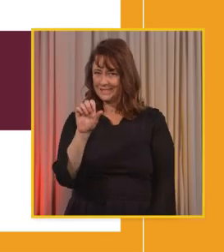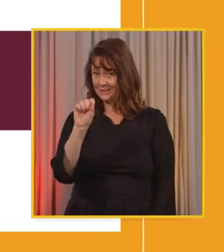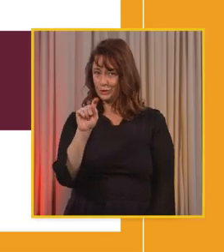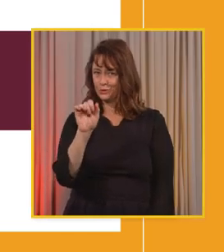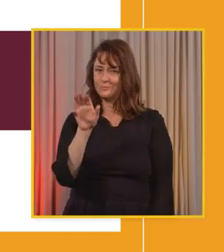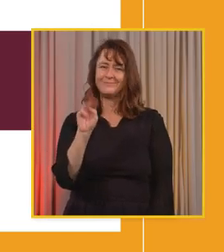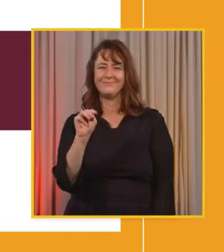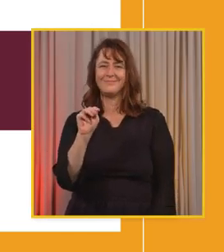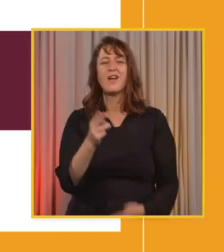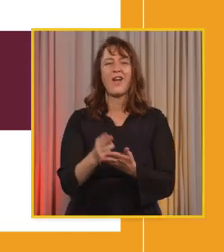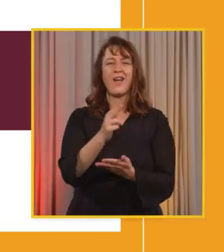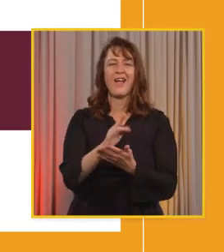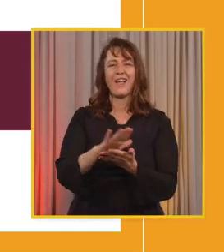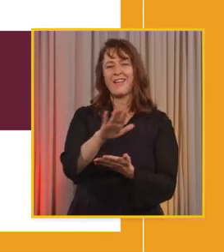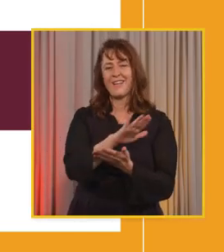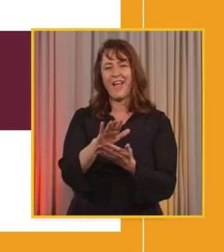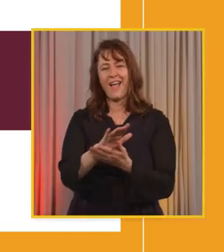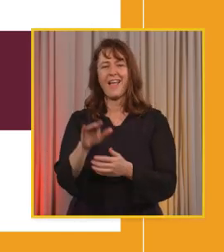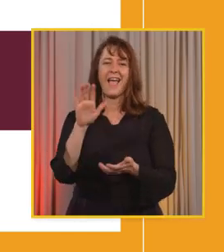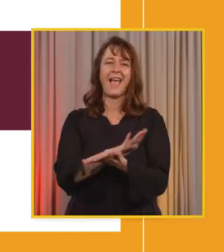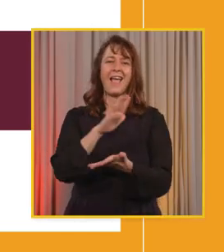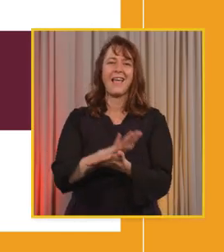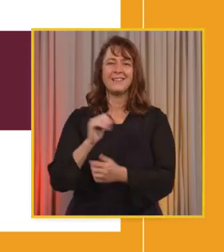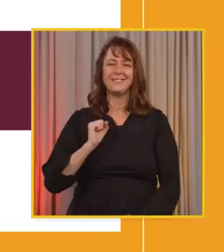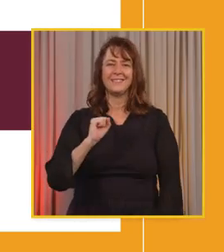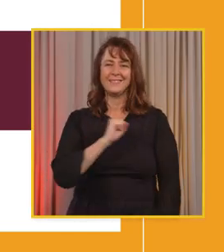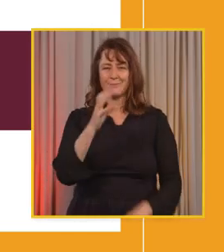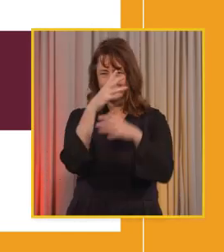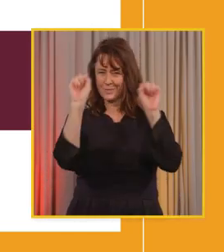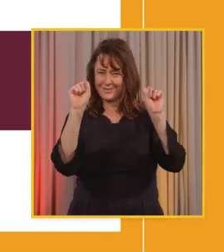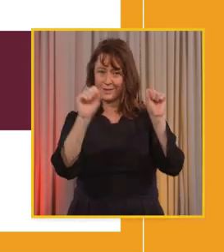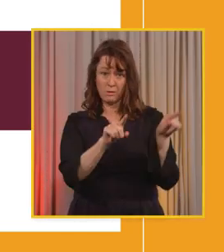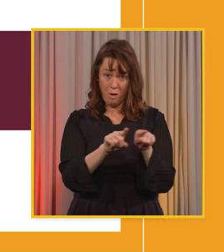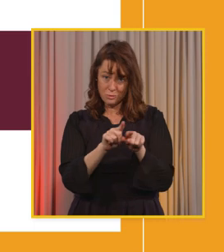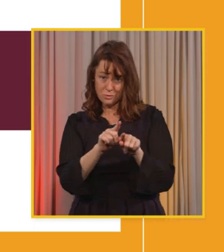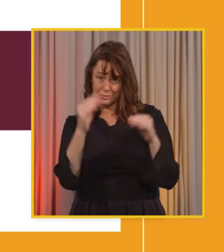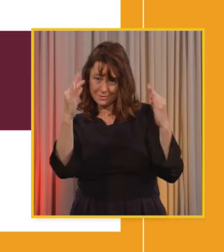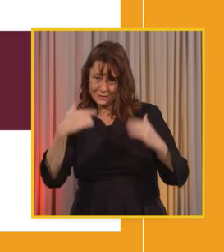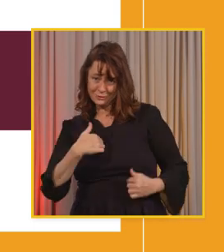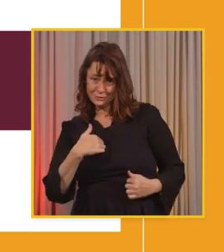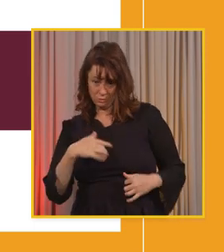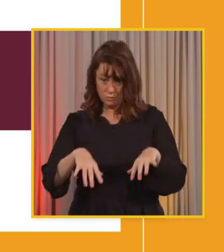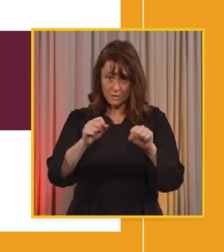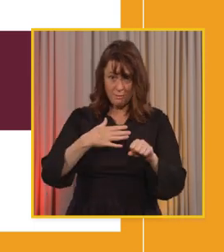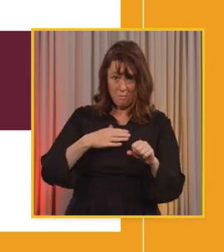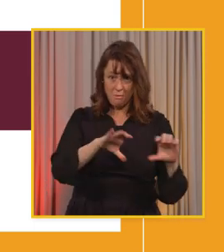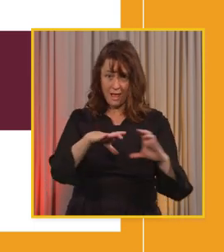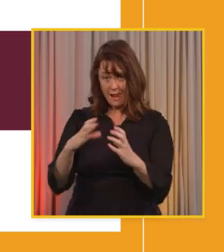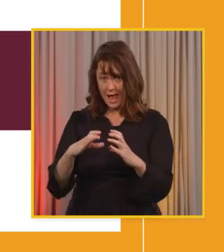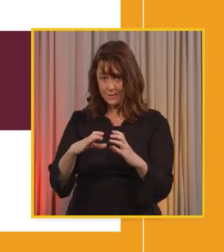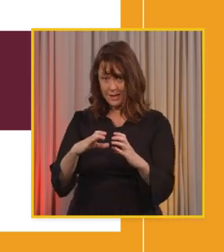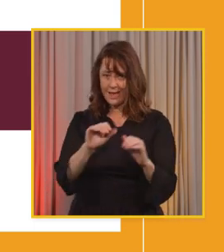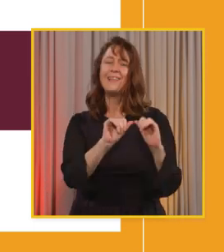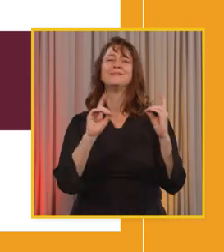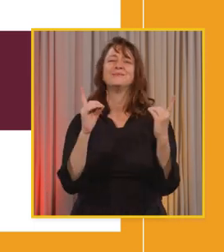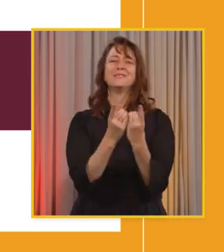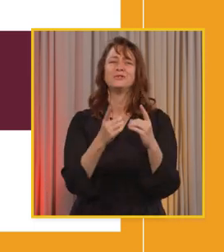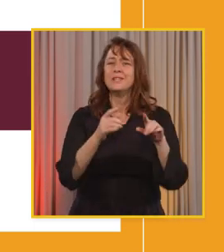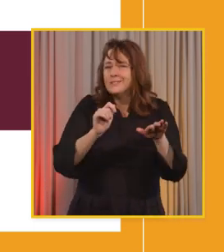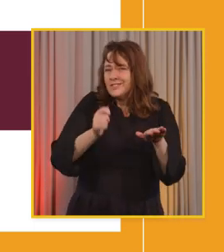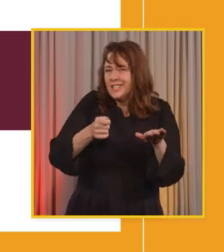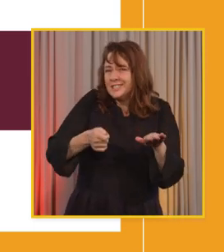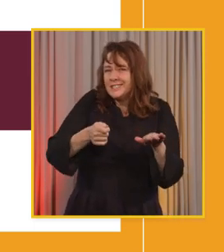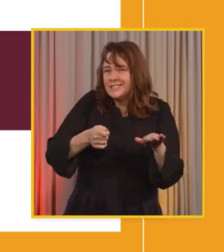Storm, Hartnell College's Academic Senate President. I'm also your teacher if you took any of my classes in Administration of Justice or